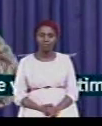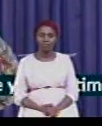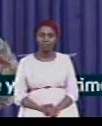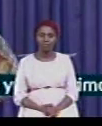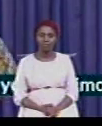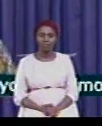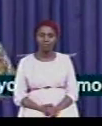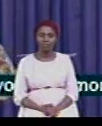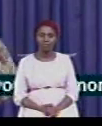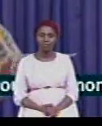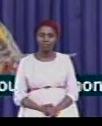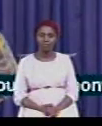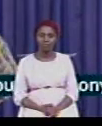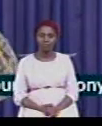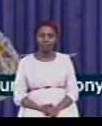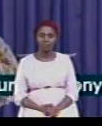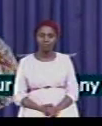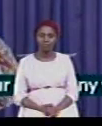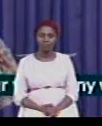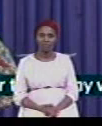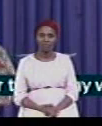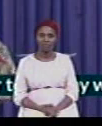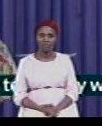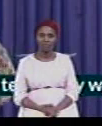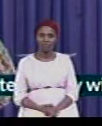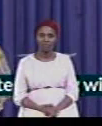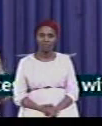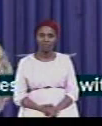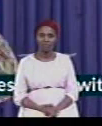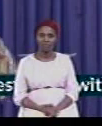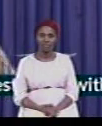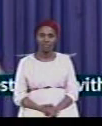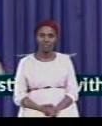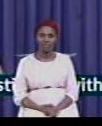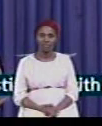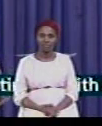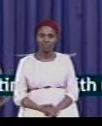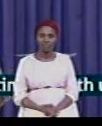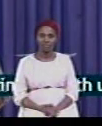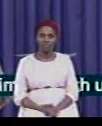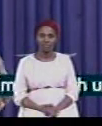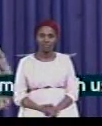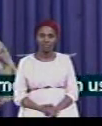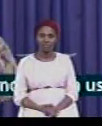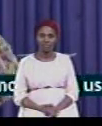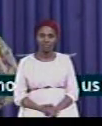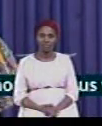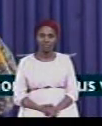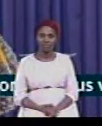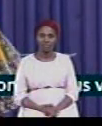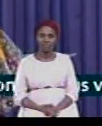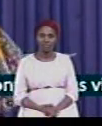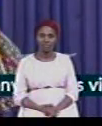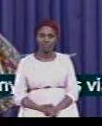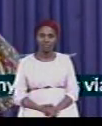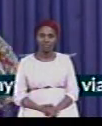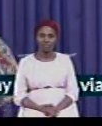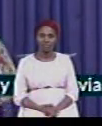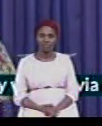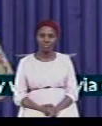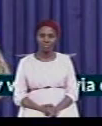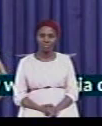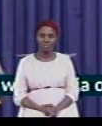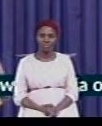isei ana sei wo ma wo mu shentare yi wa wo ye premeni wo betumi akwa asore no ana me se mekọ mitu jidi anamọ